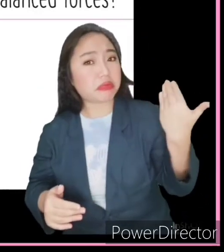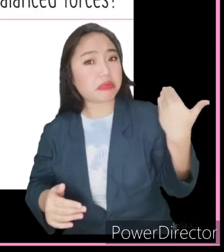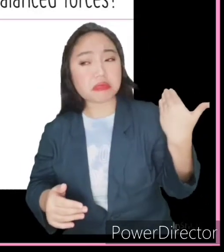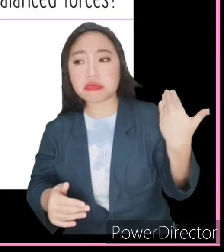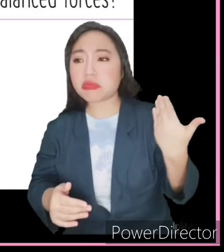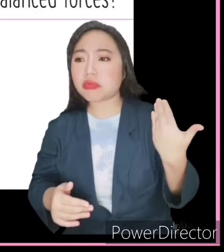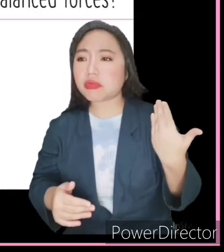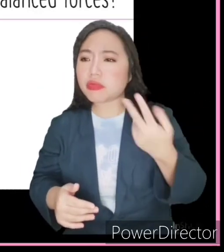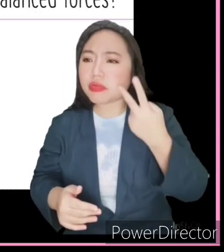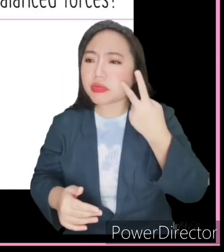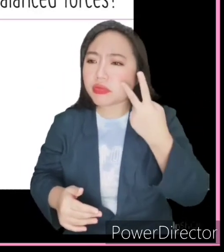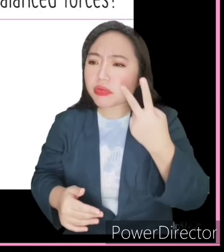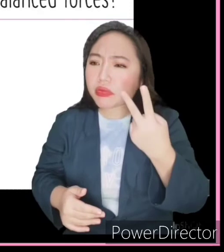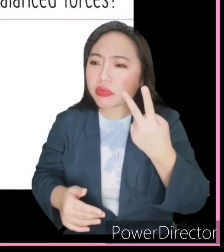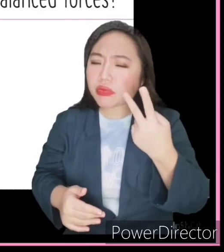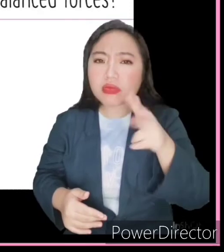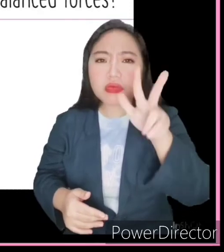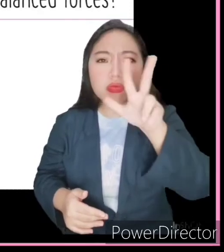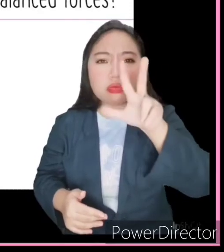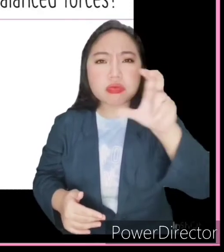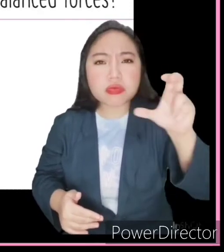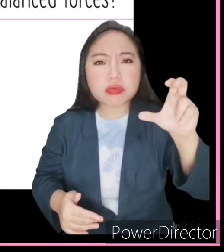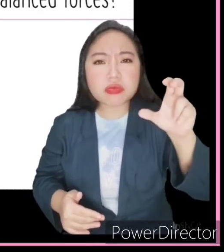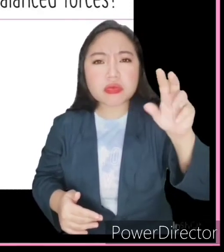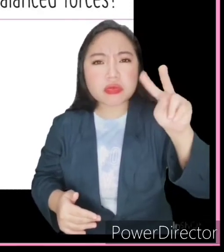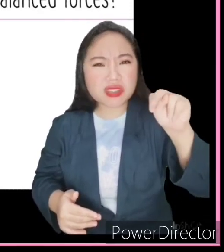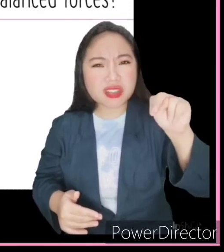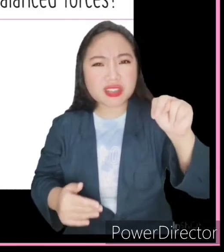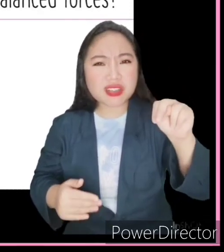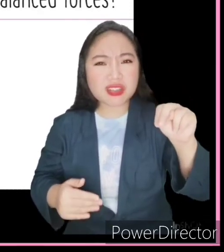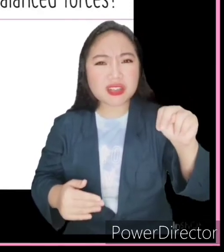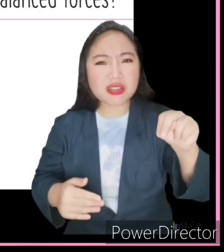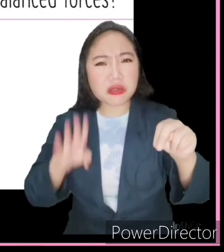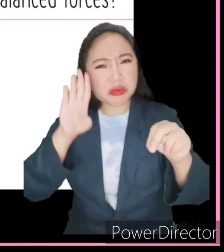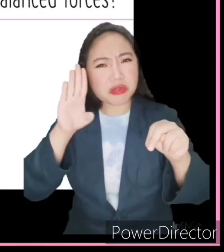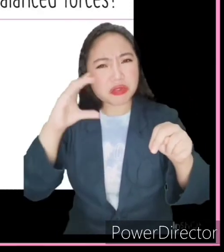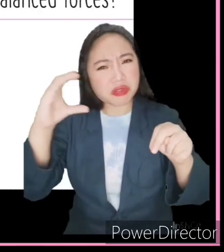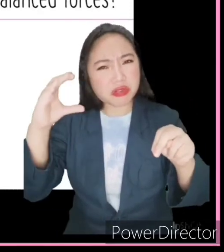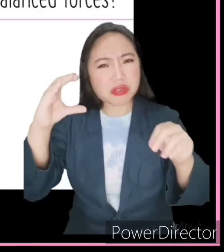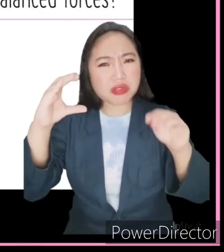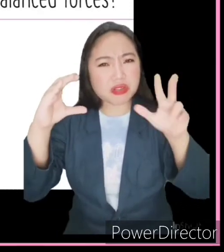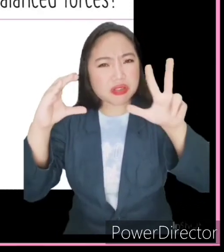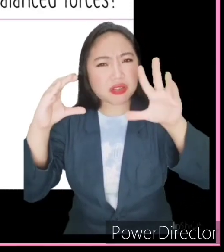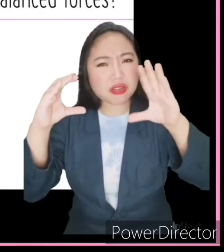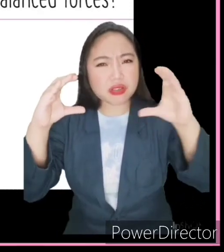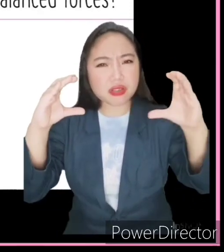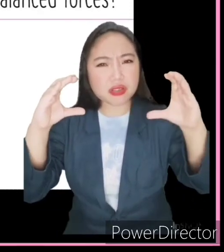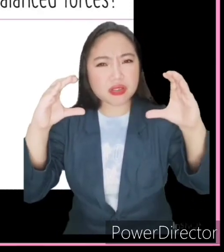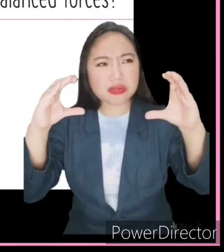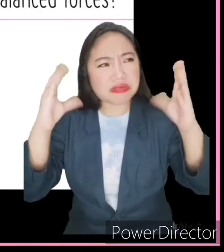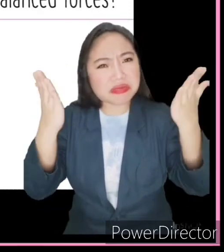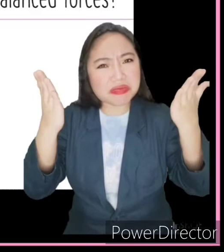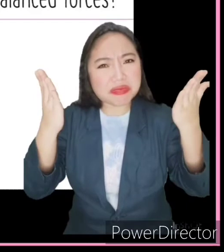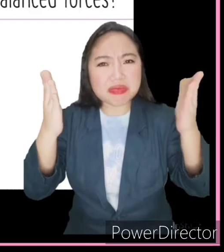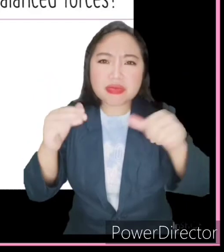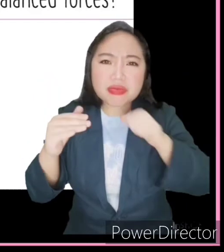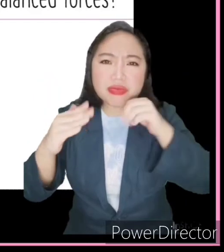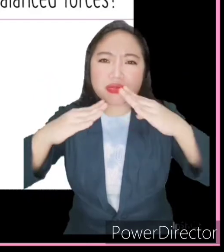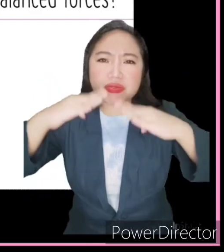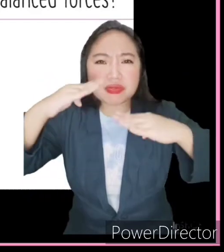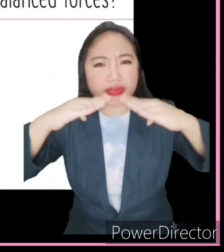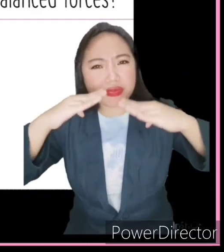team, you would see that they are only exerting 300 newton. So 400 newton and 300 newton are not